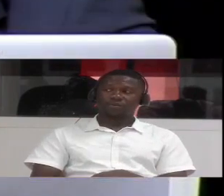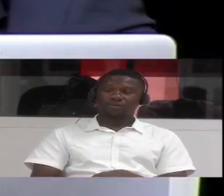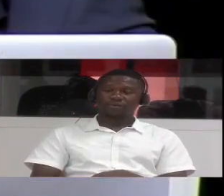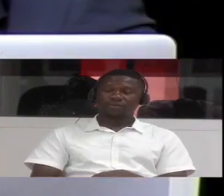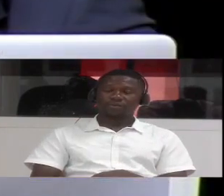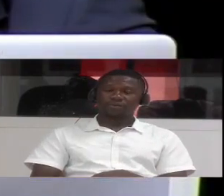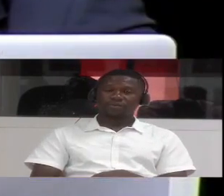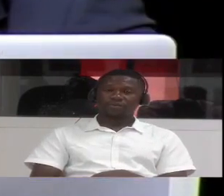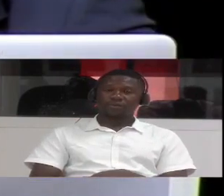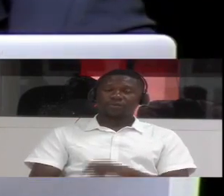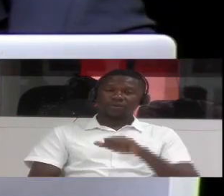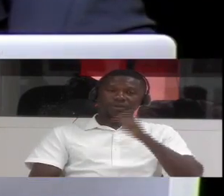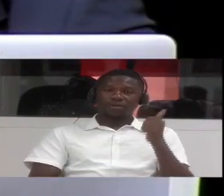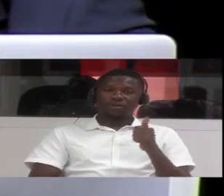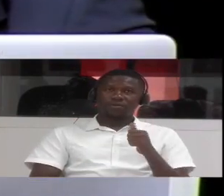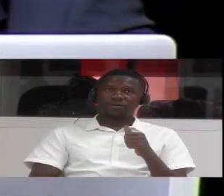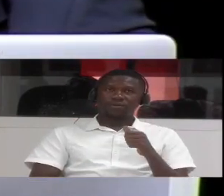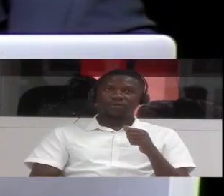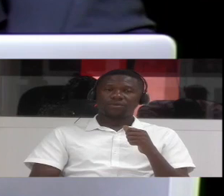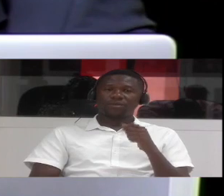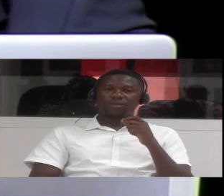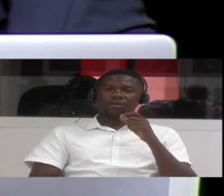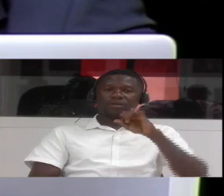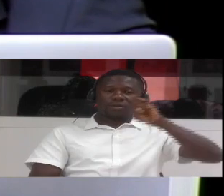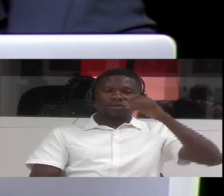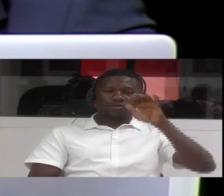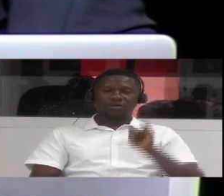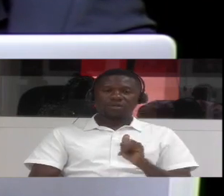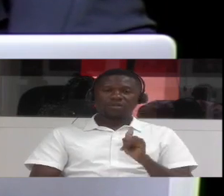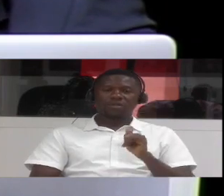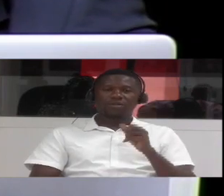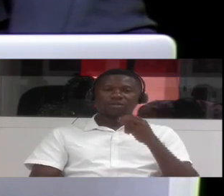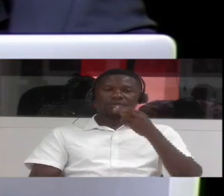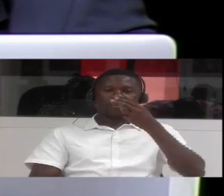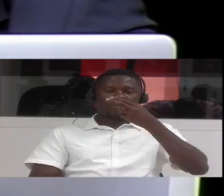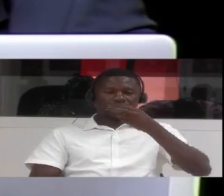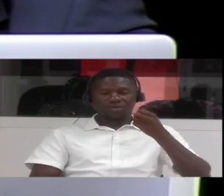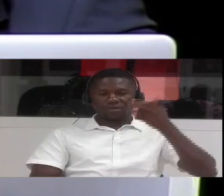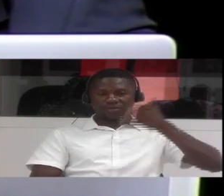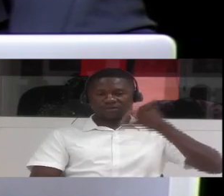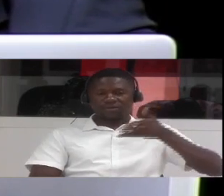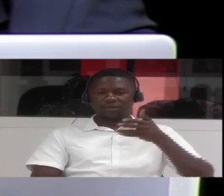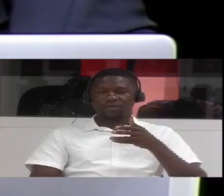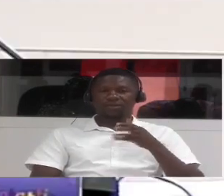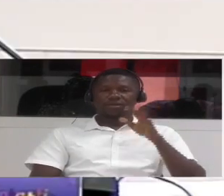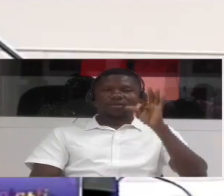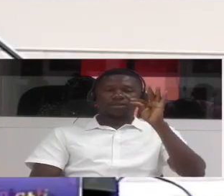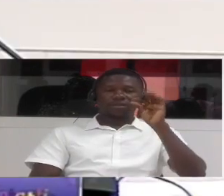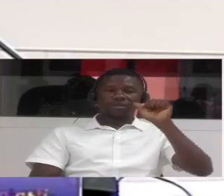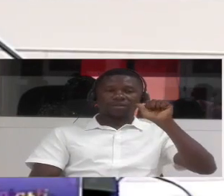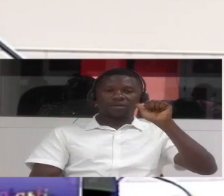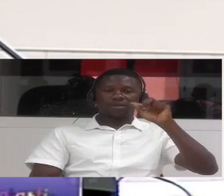And 1 January 2015, Teranga FM was ordered to stop broadcasting.